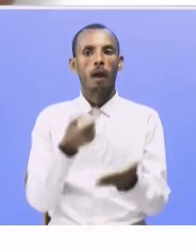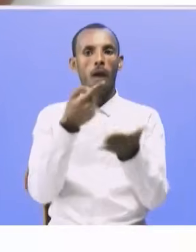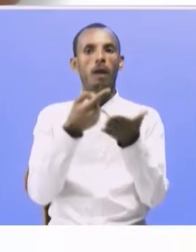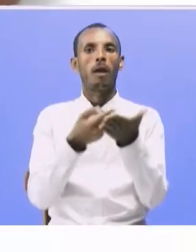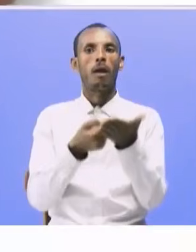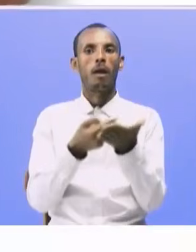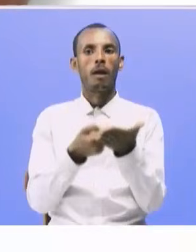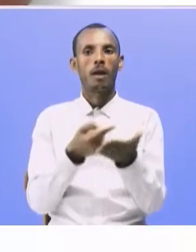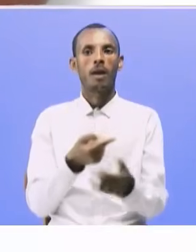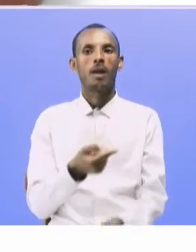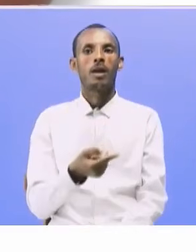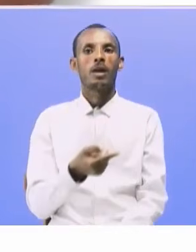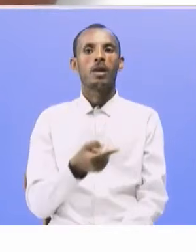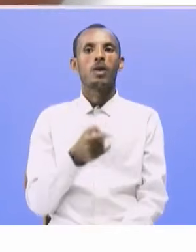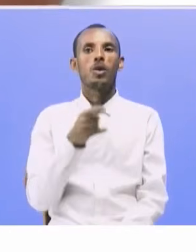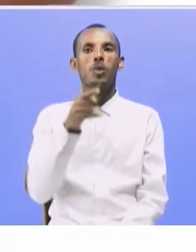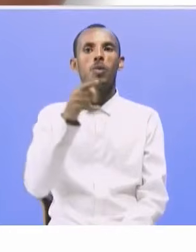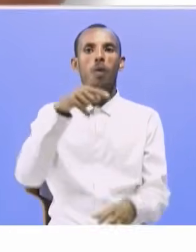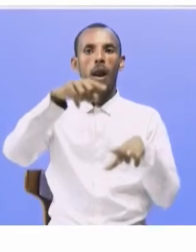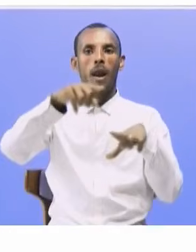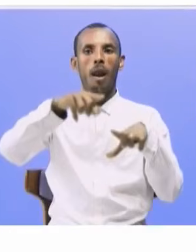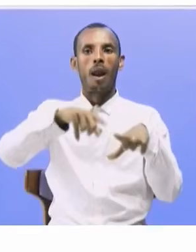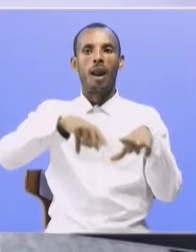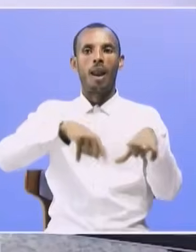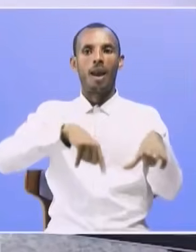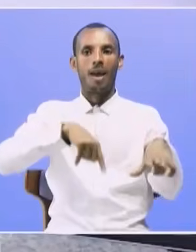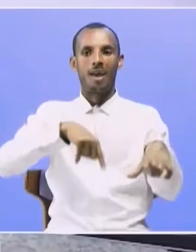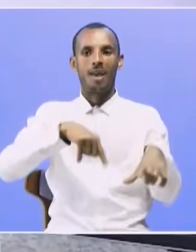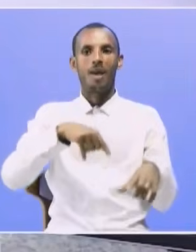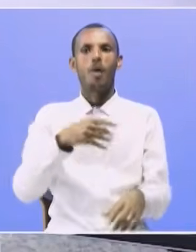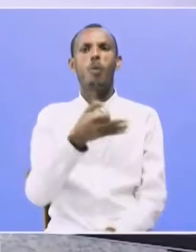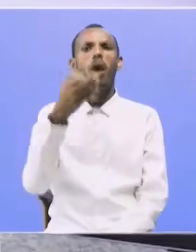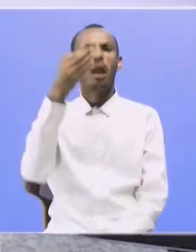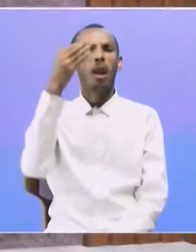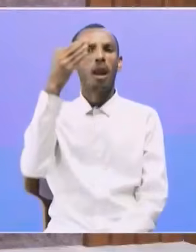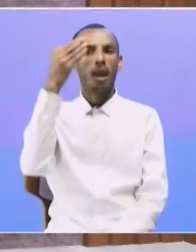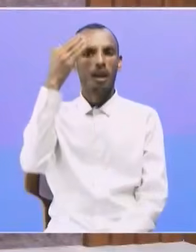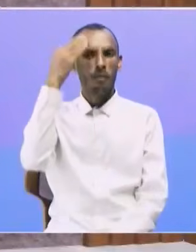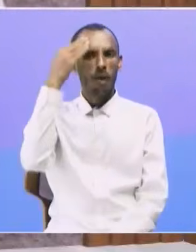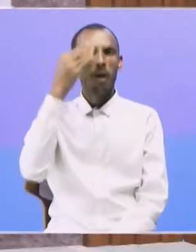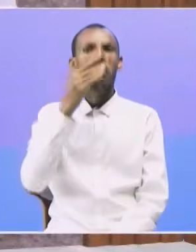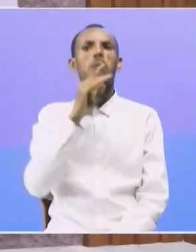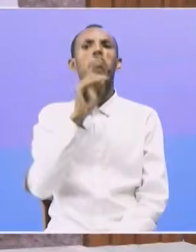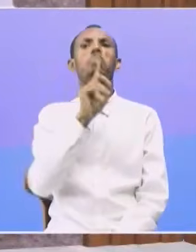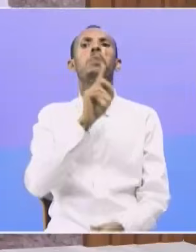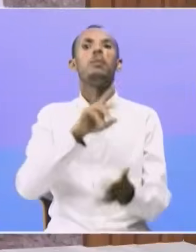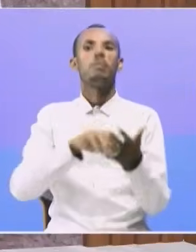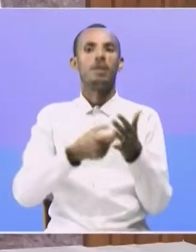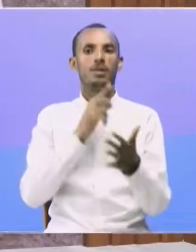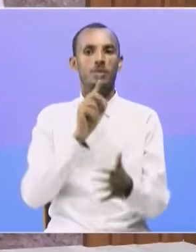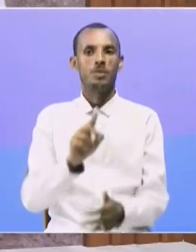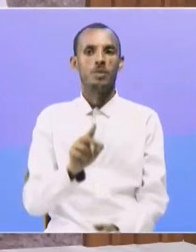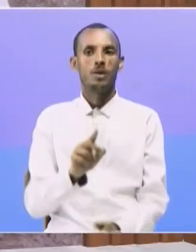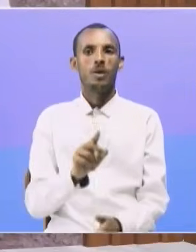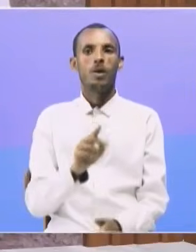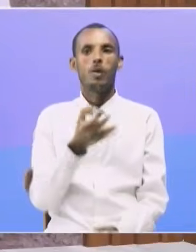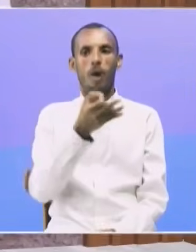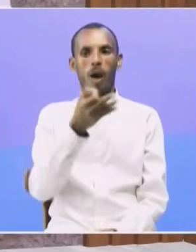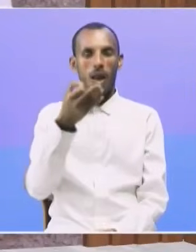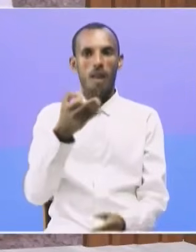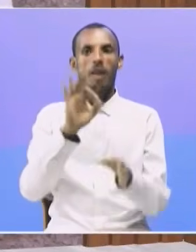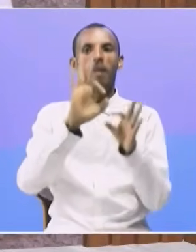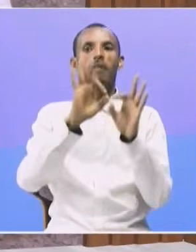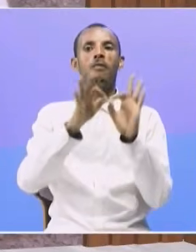Here, you have to underline what well-defined means. Let's see its meaning. Well-defined